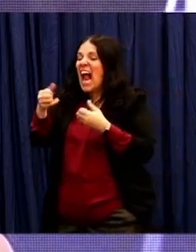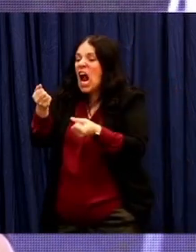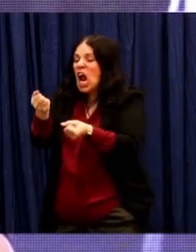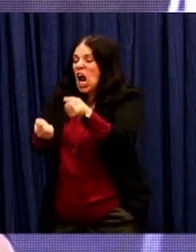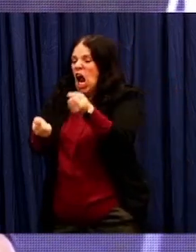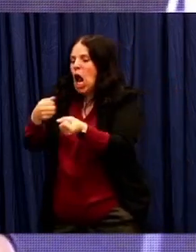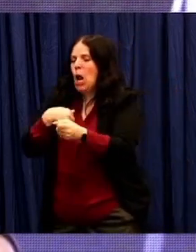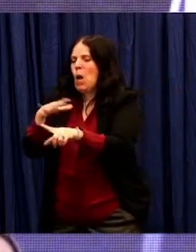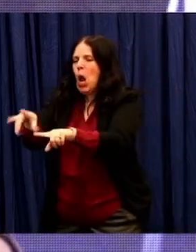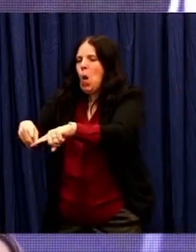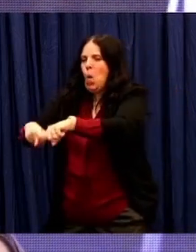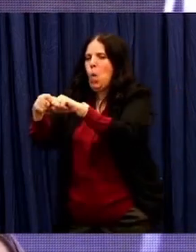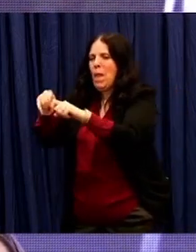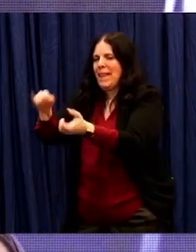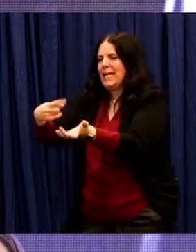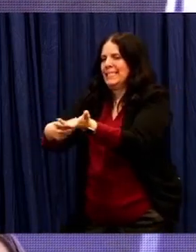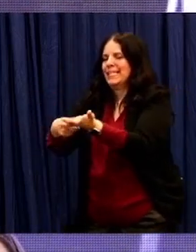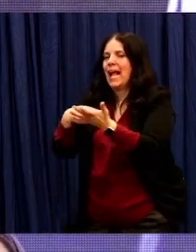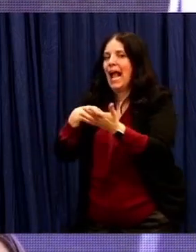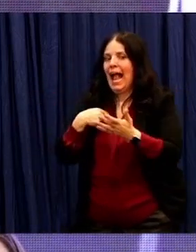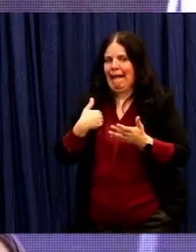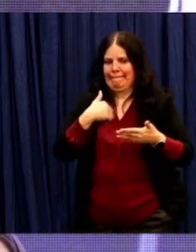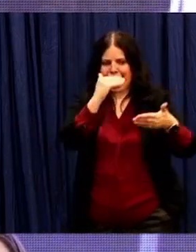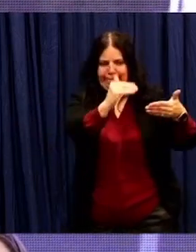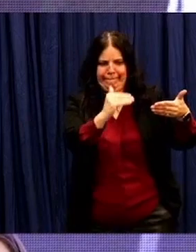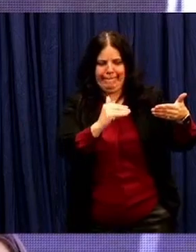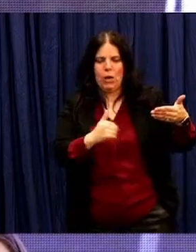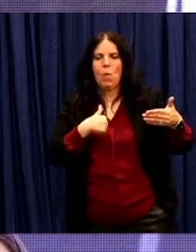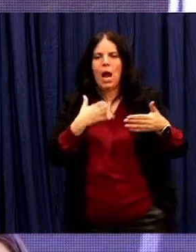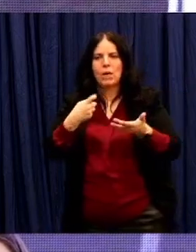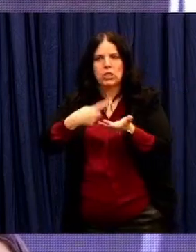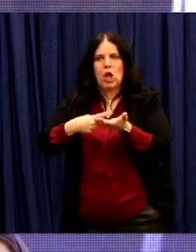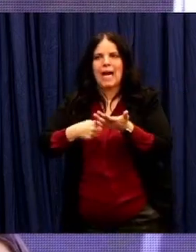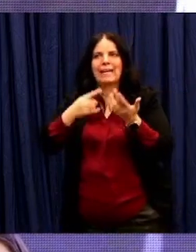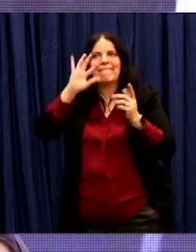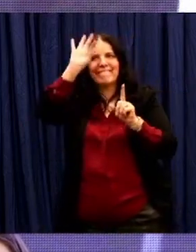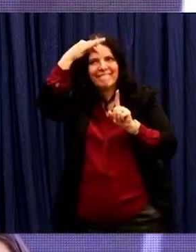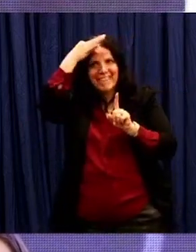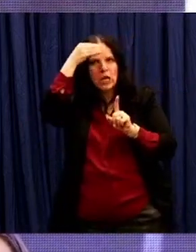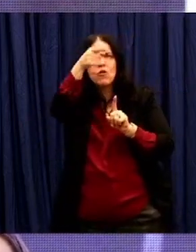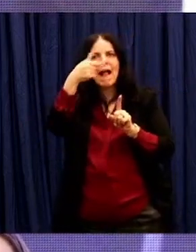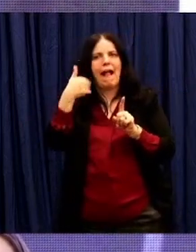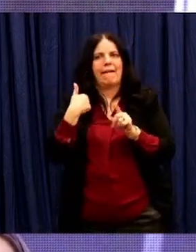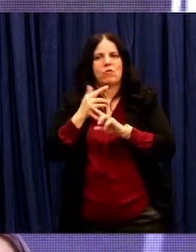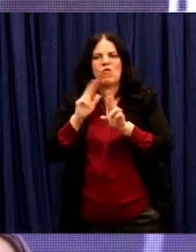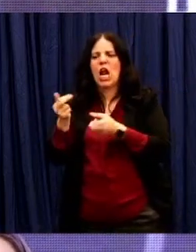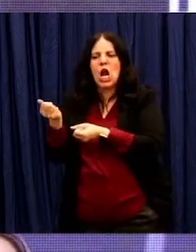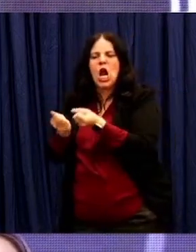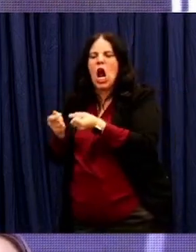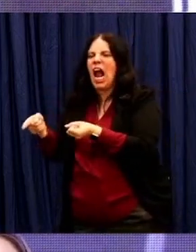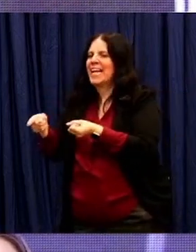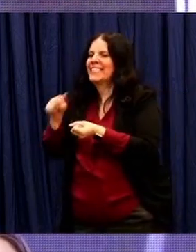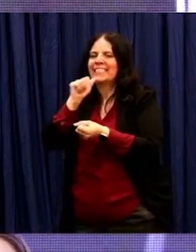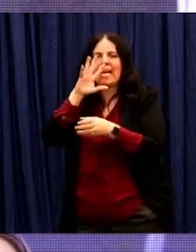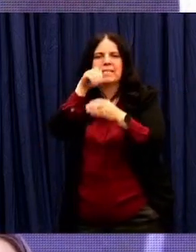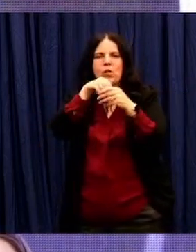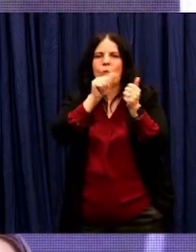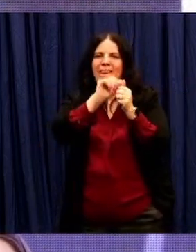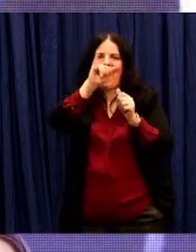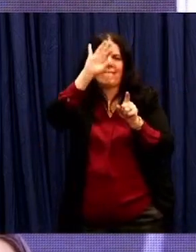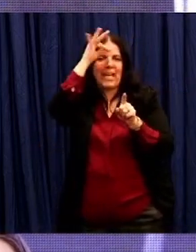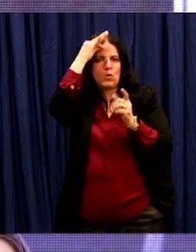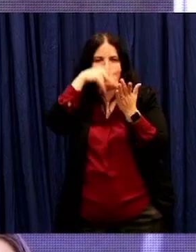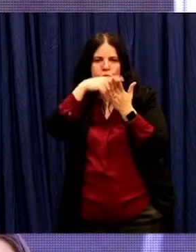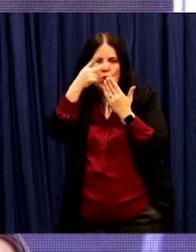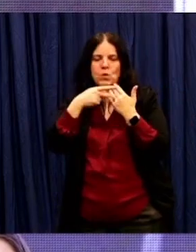want to make sure that I hit on what's happening at the federal level more broadly with assistive technology,